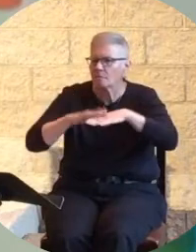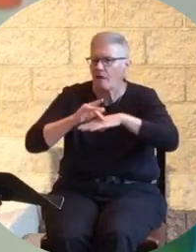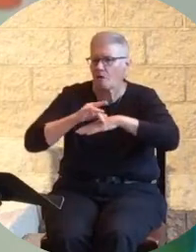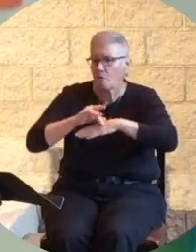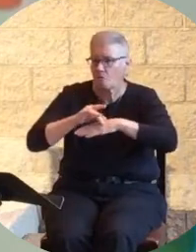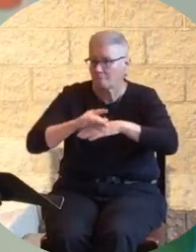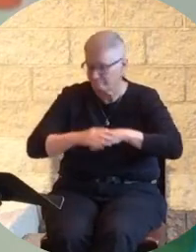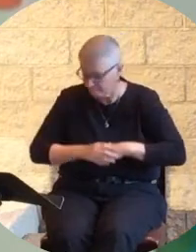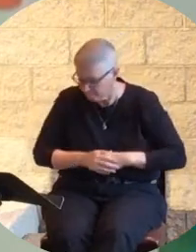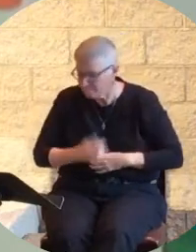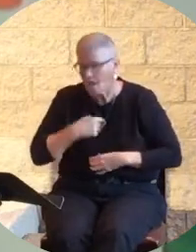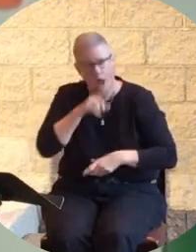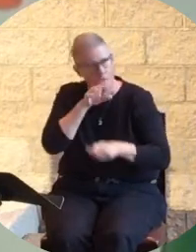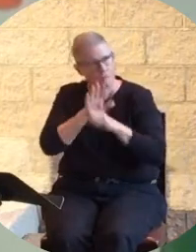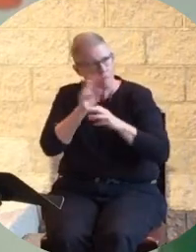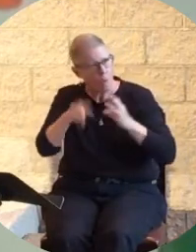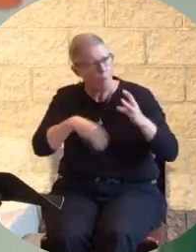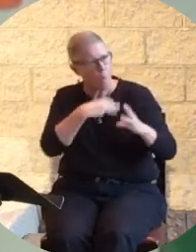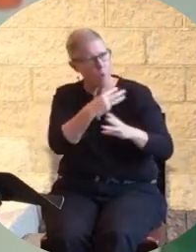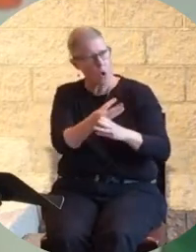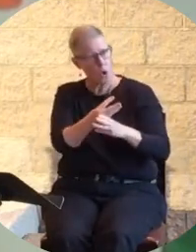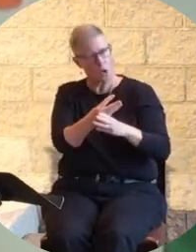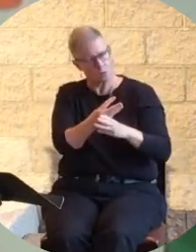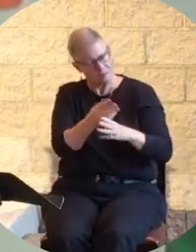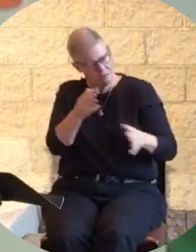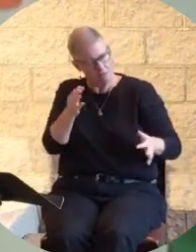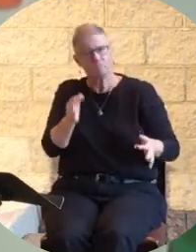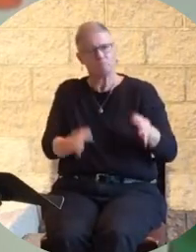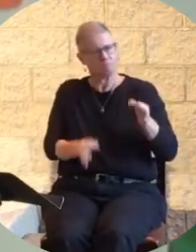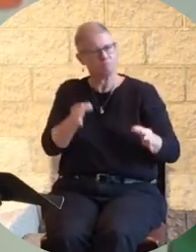I affirm a world of justice, joy,